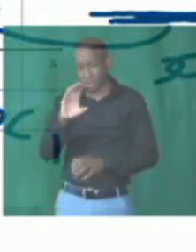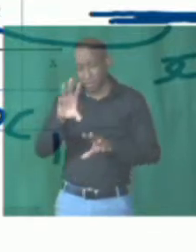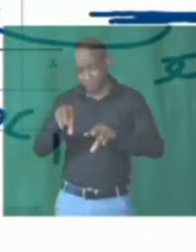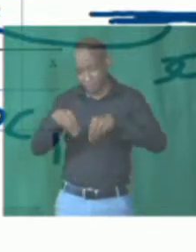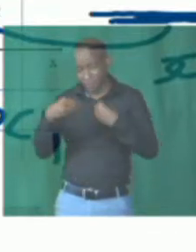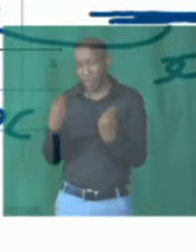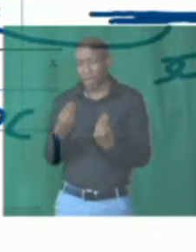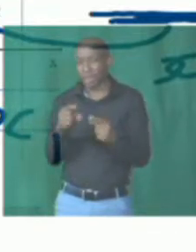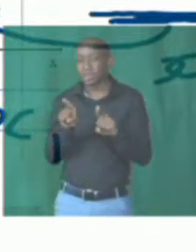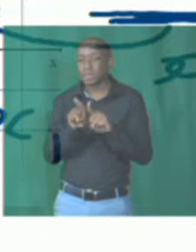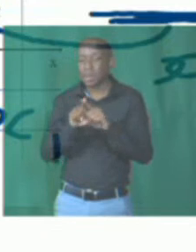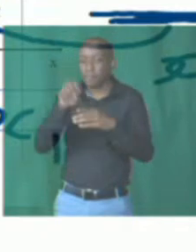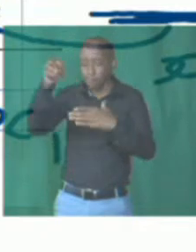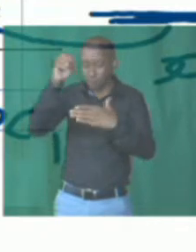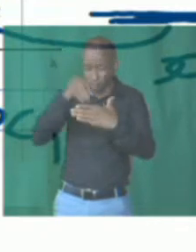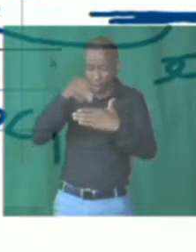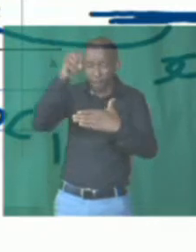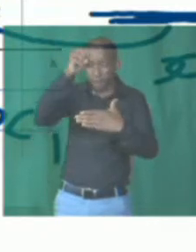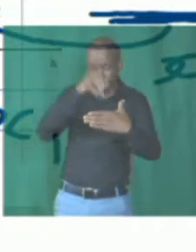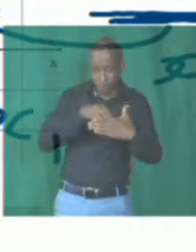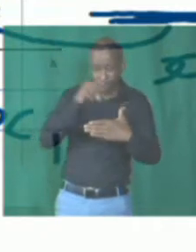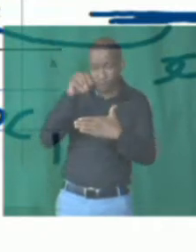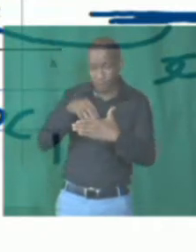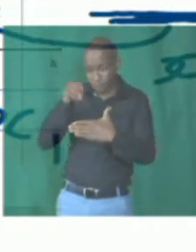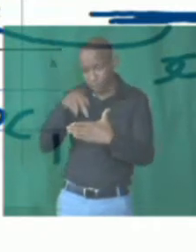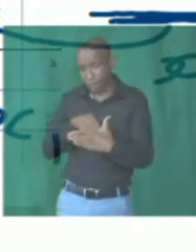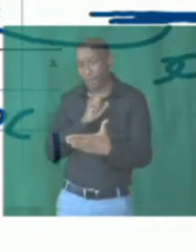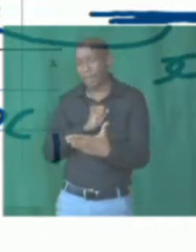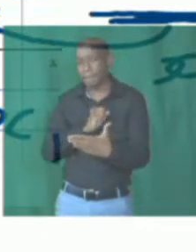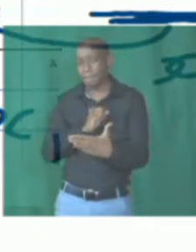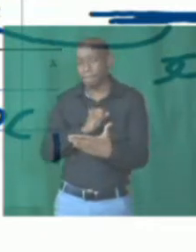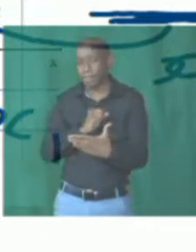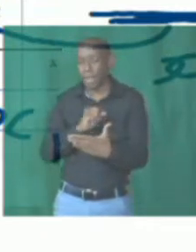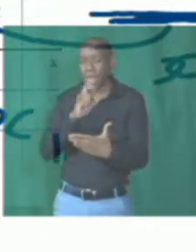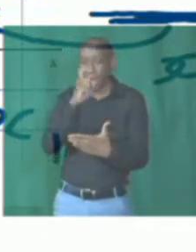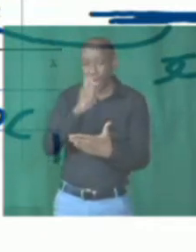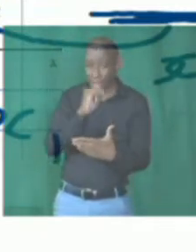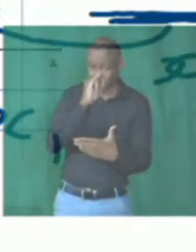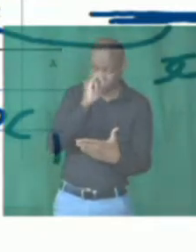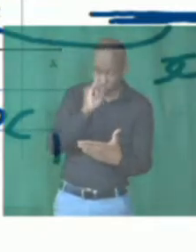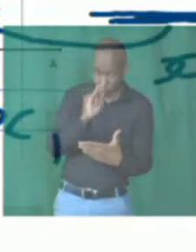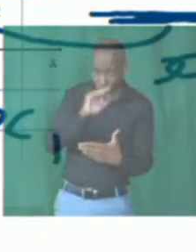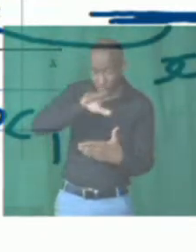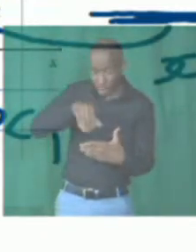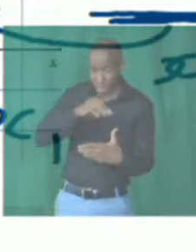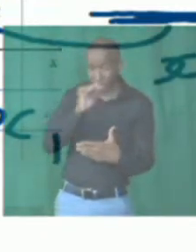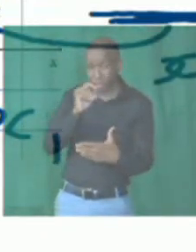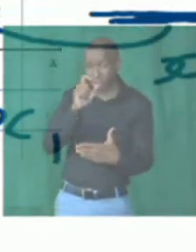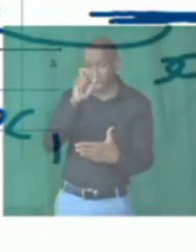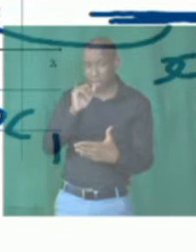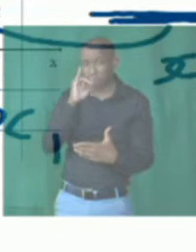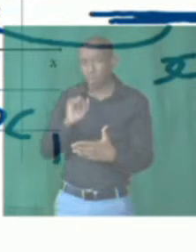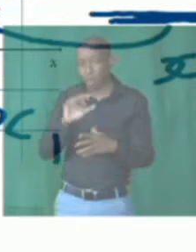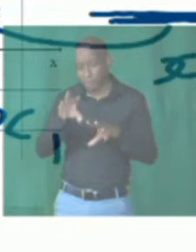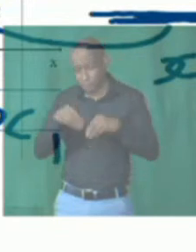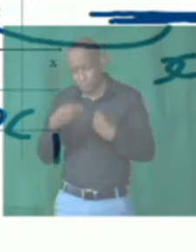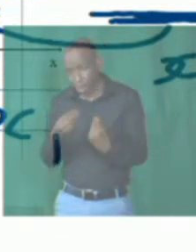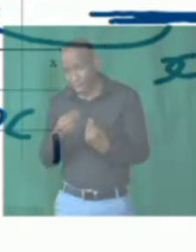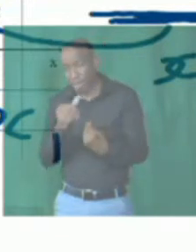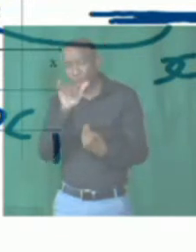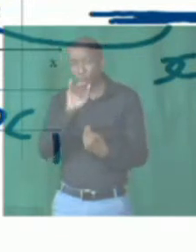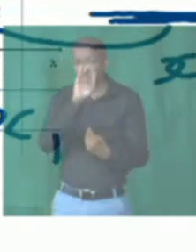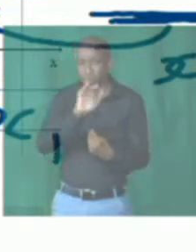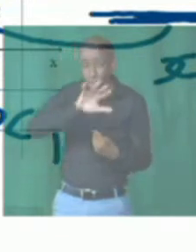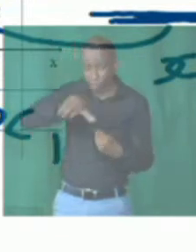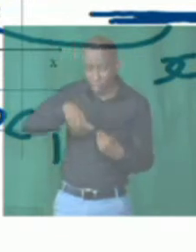as we have done here. Where there is AC, we have that x2 minus x1. Where is BC, we have y2 minus y1.